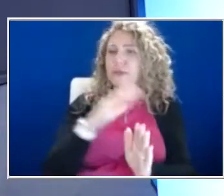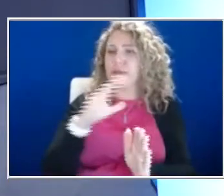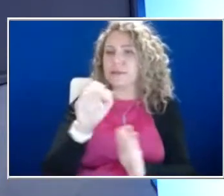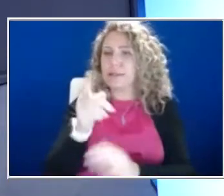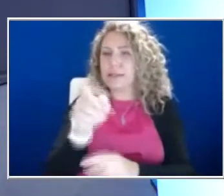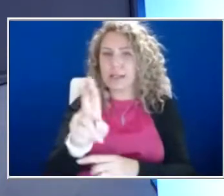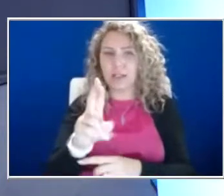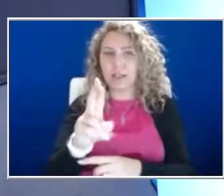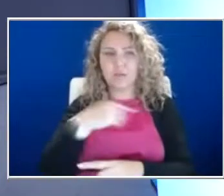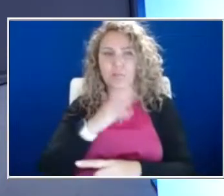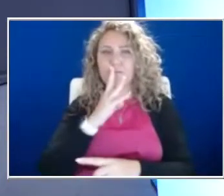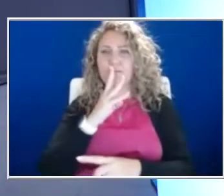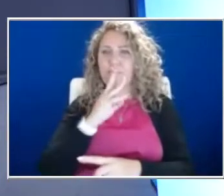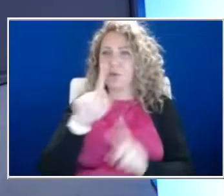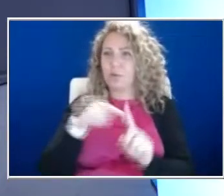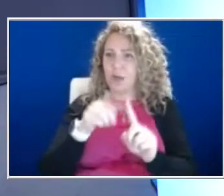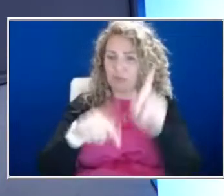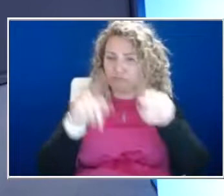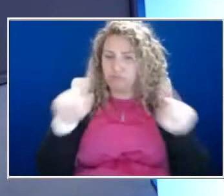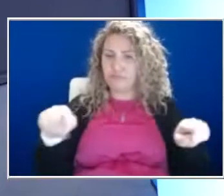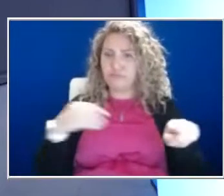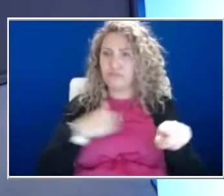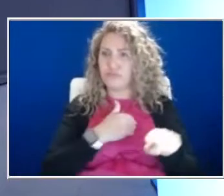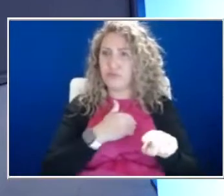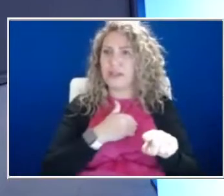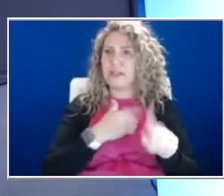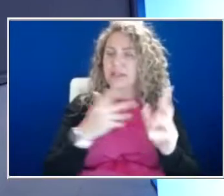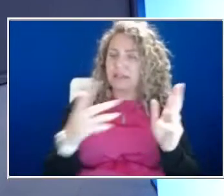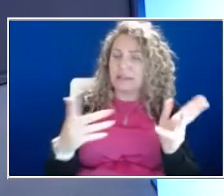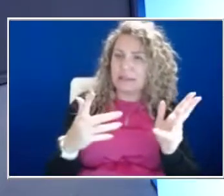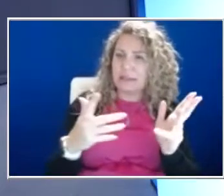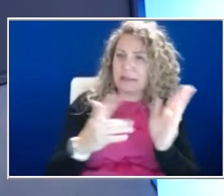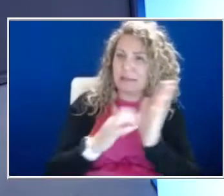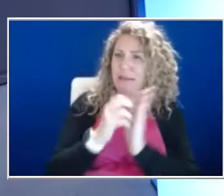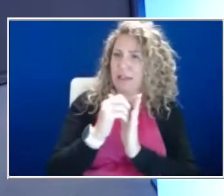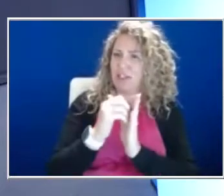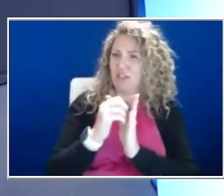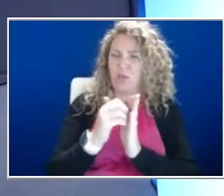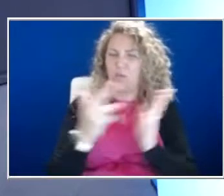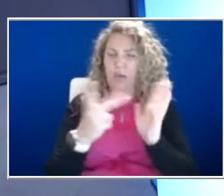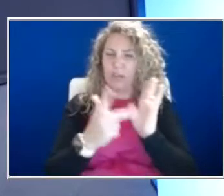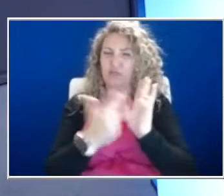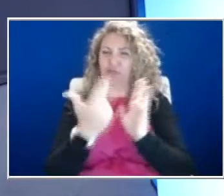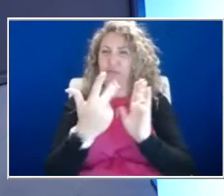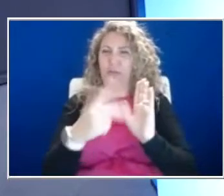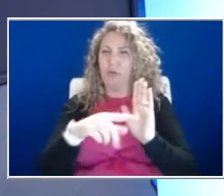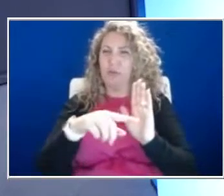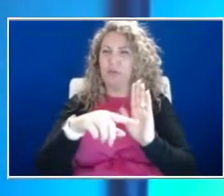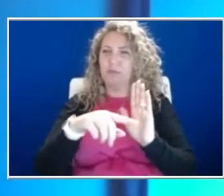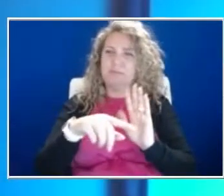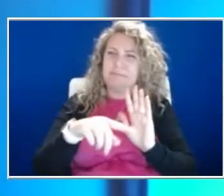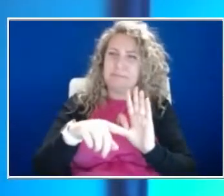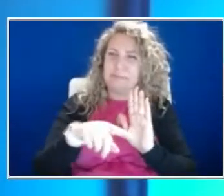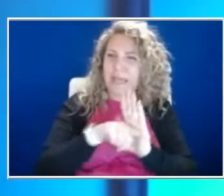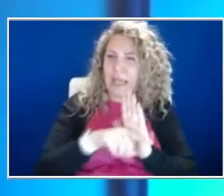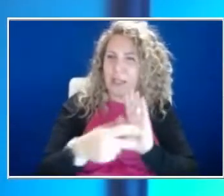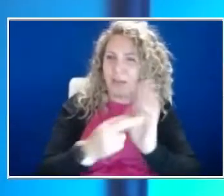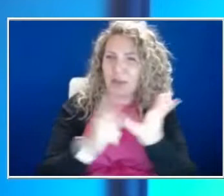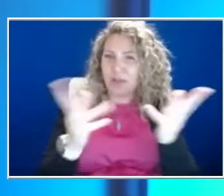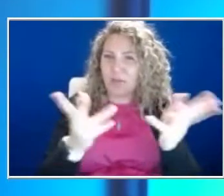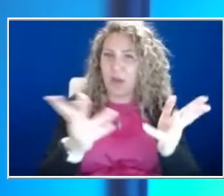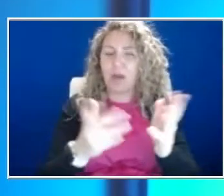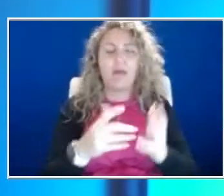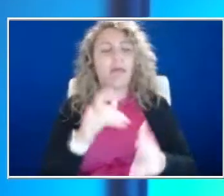there are. Specifically, what's triple negative mean and who's prone to it? Well, triple negative breast